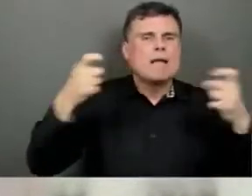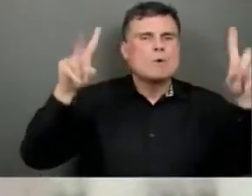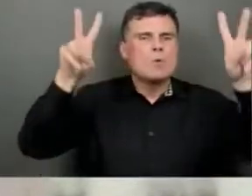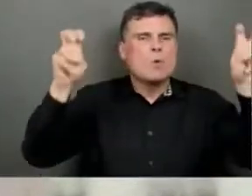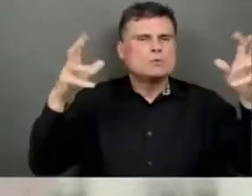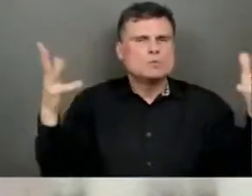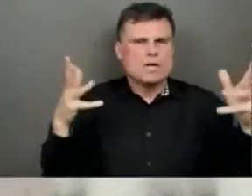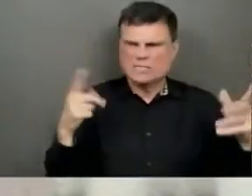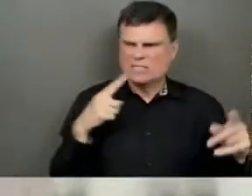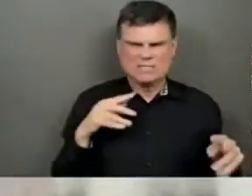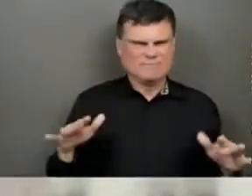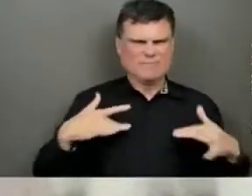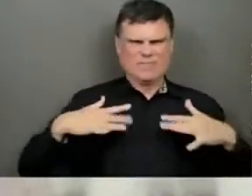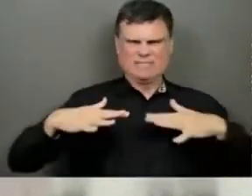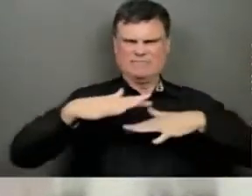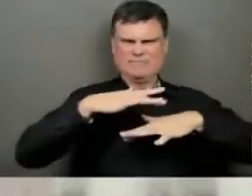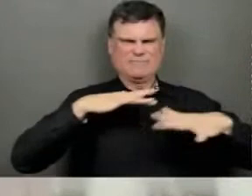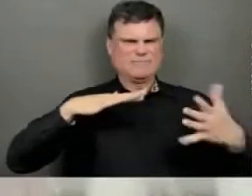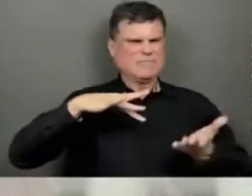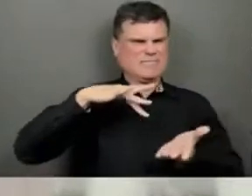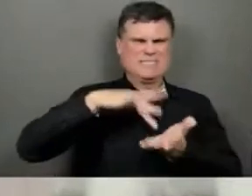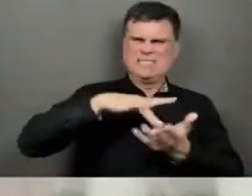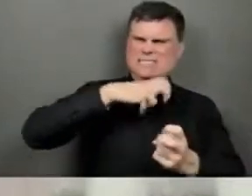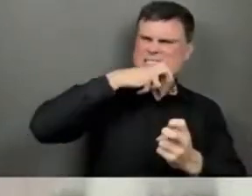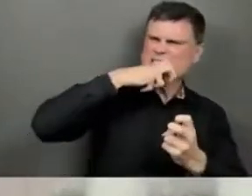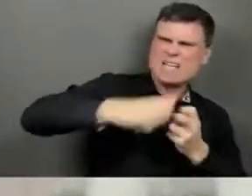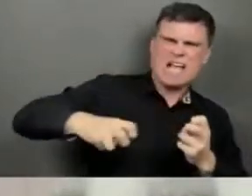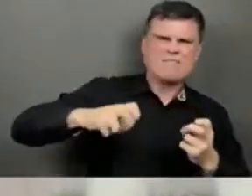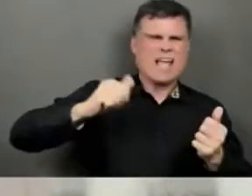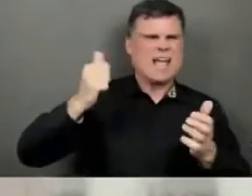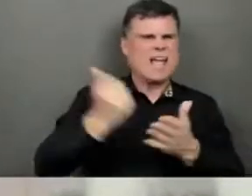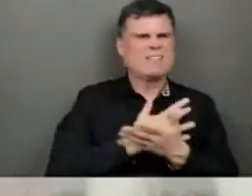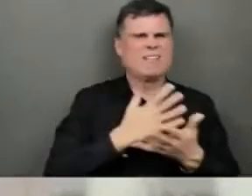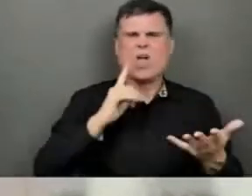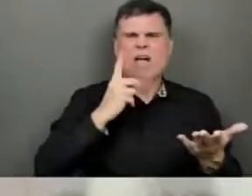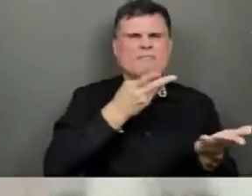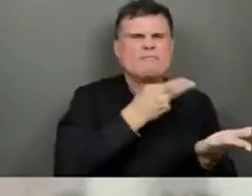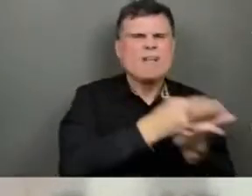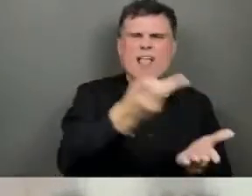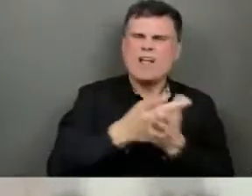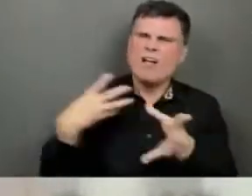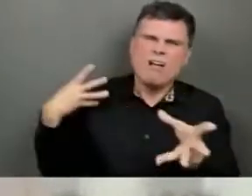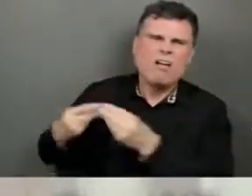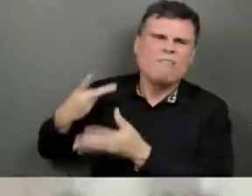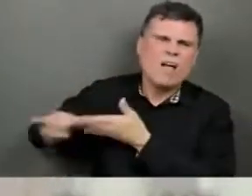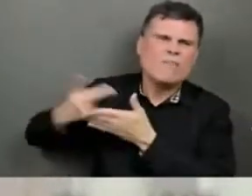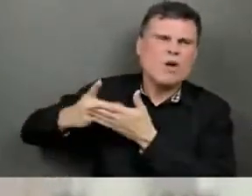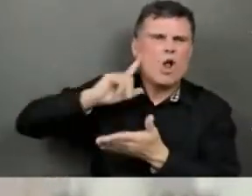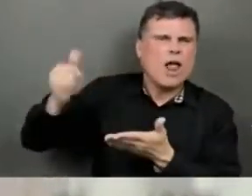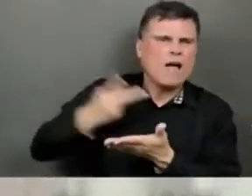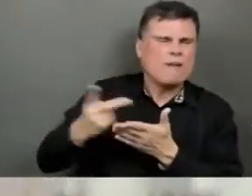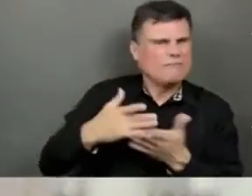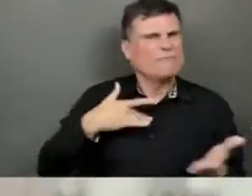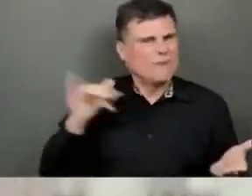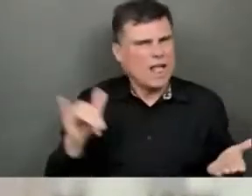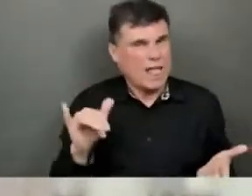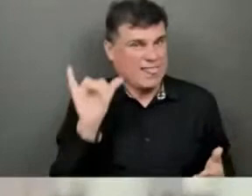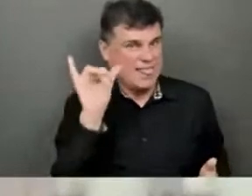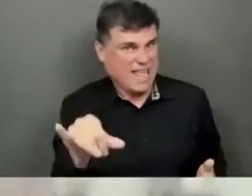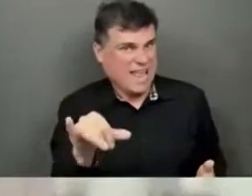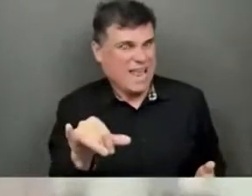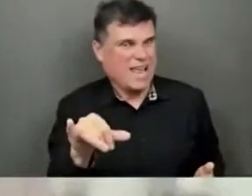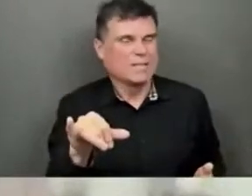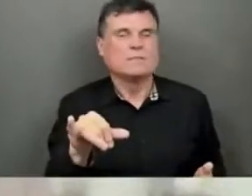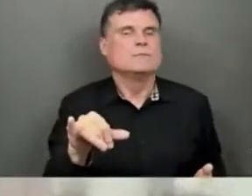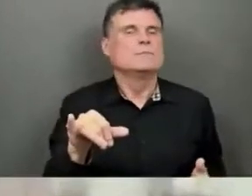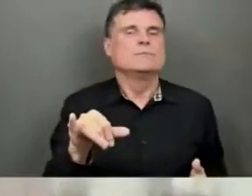like failure. And I think that was a very challenging time. And again, I lift my hands up to communities who supported each other. And I think a